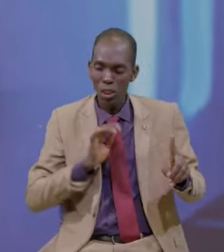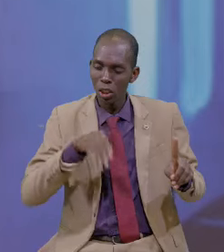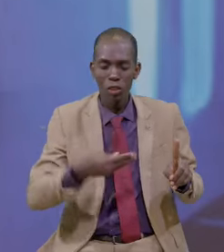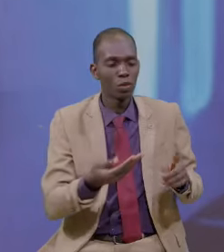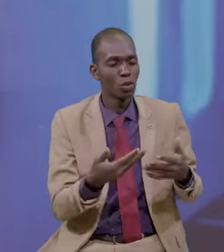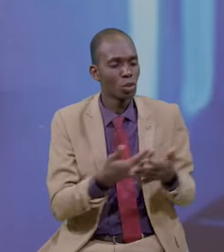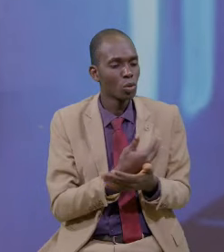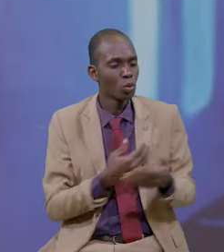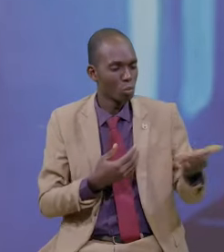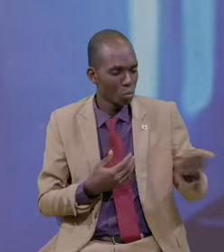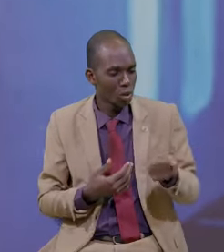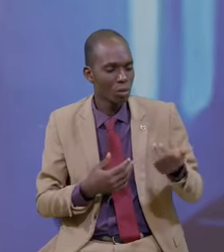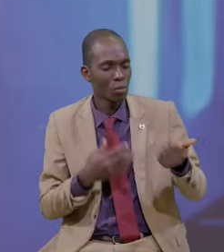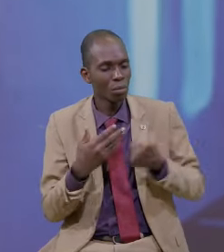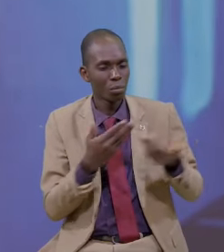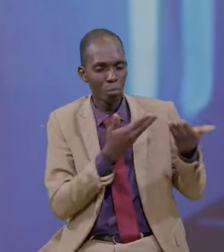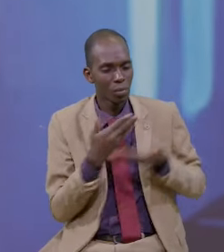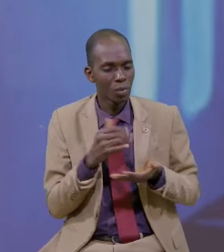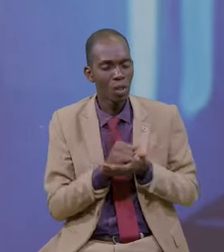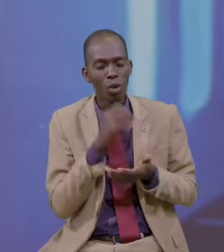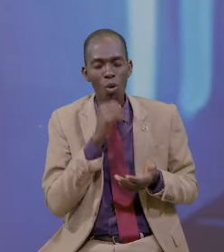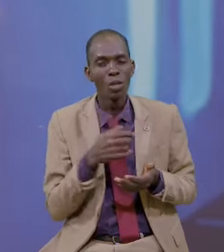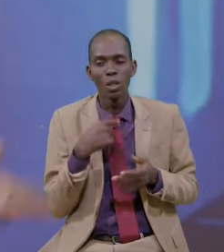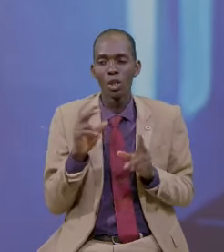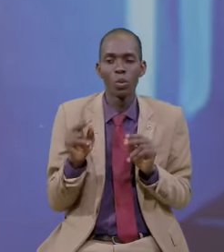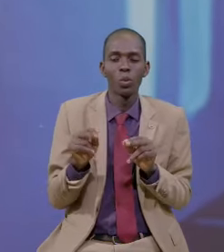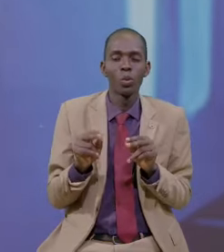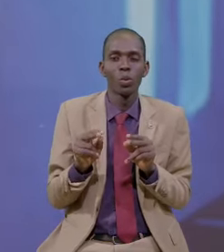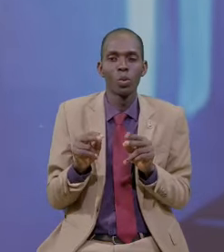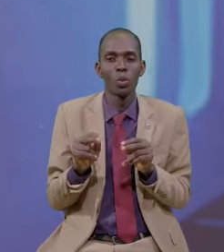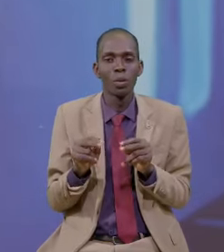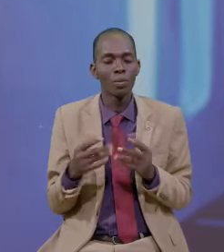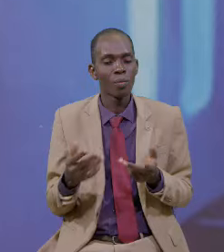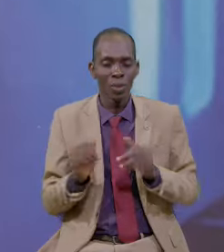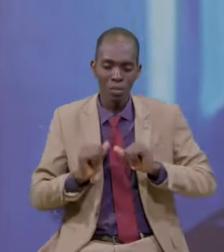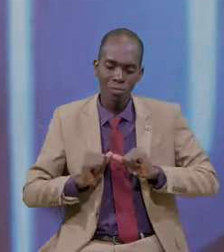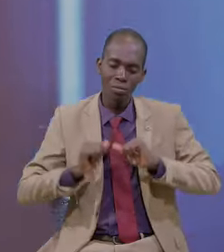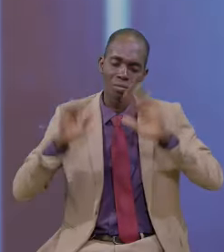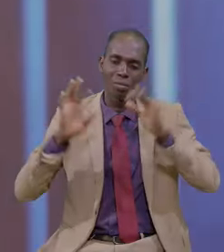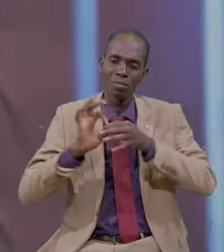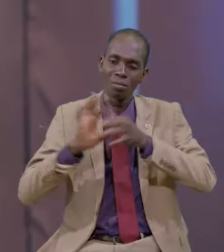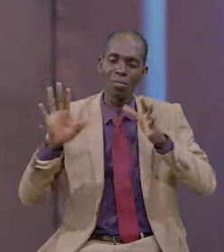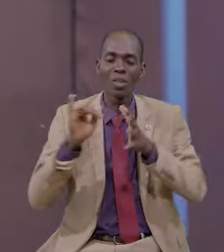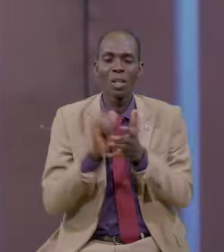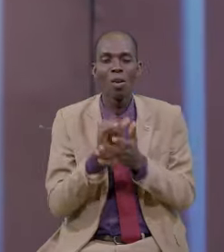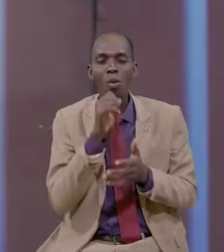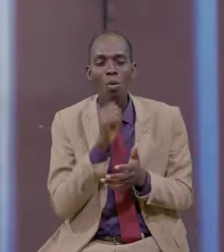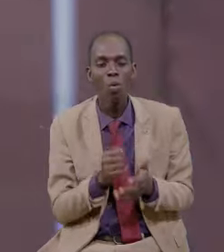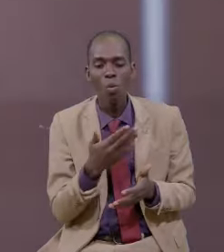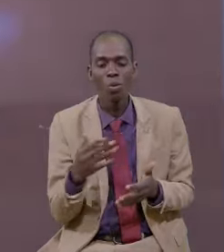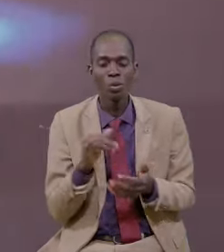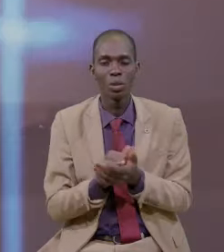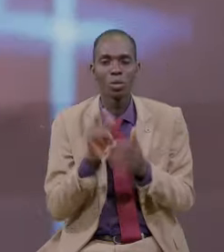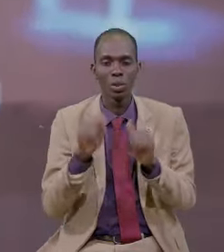worthless, satanic, evil, and give that up so that you can have the right